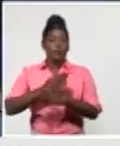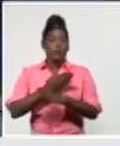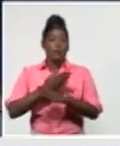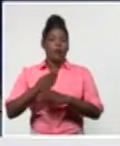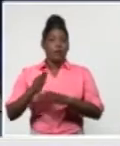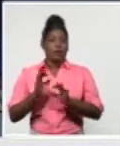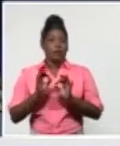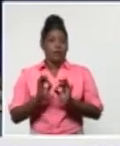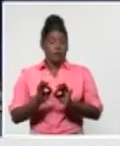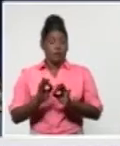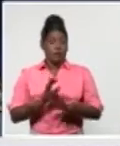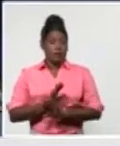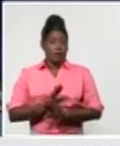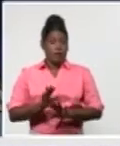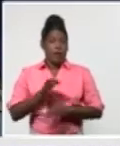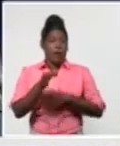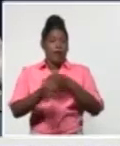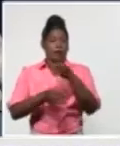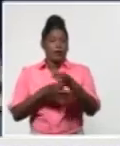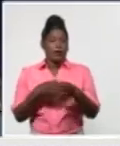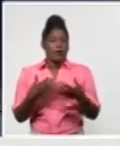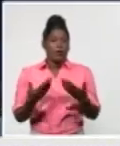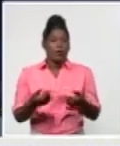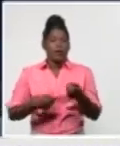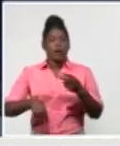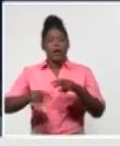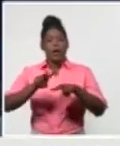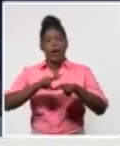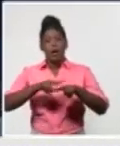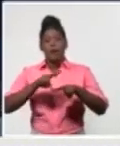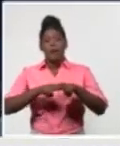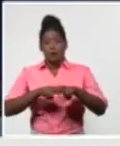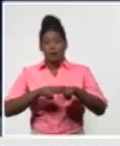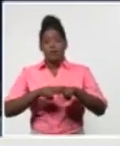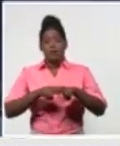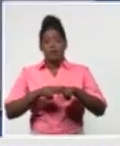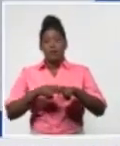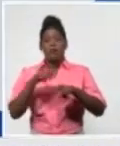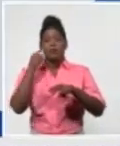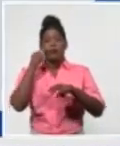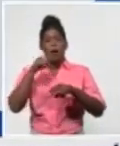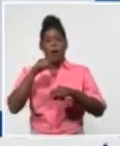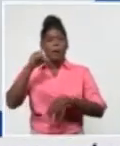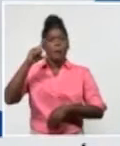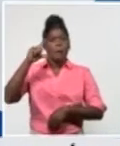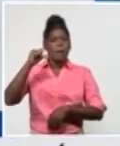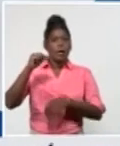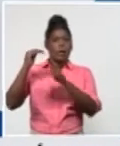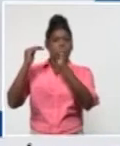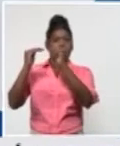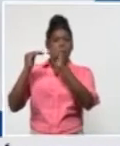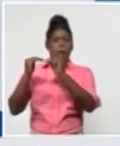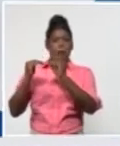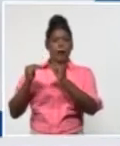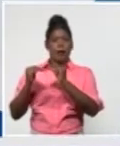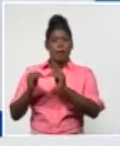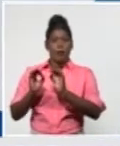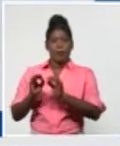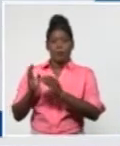municipalities, and how Havana lowers its